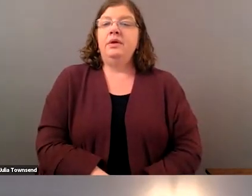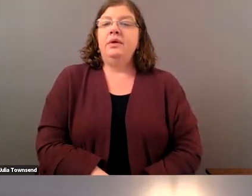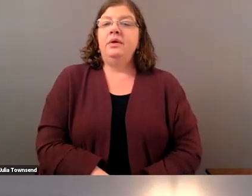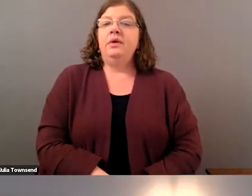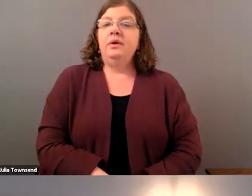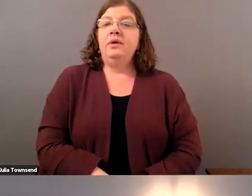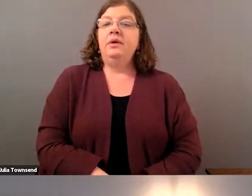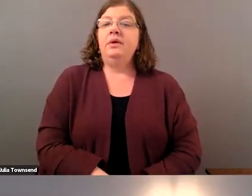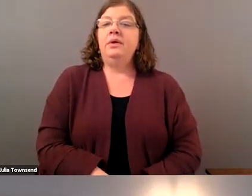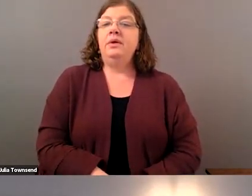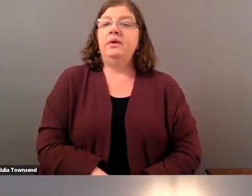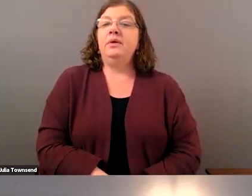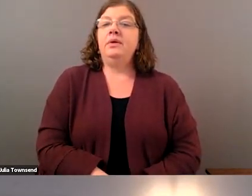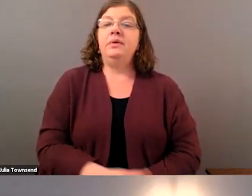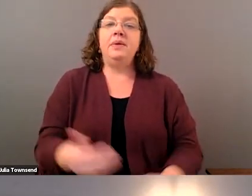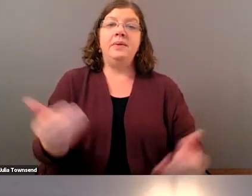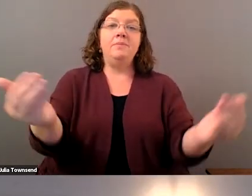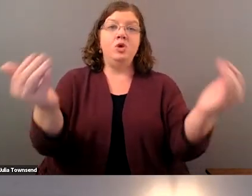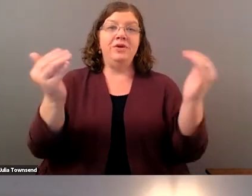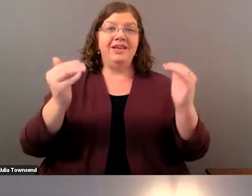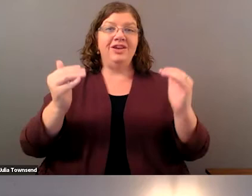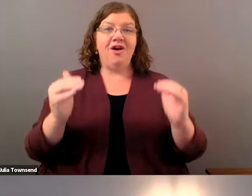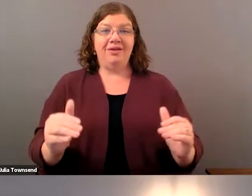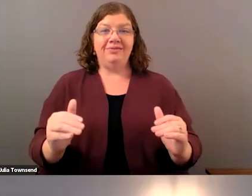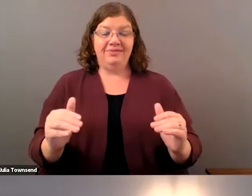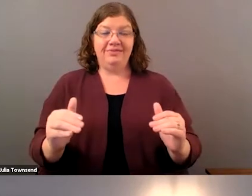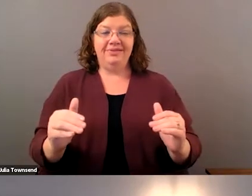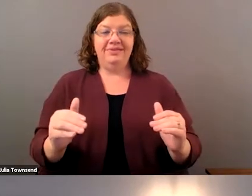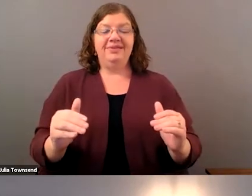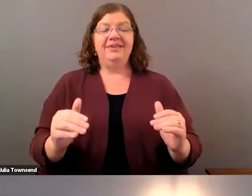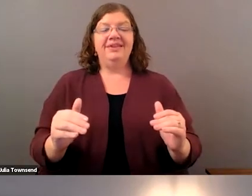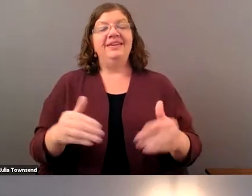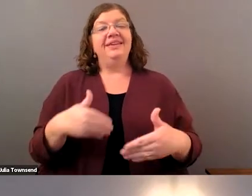Moving on. We're on to the